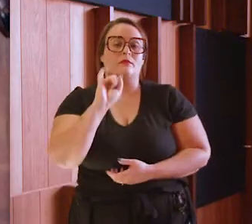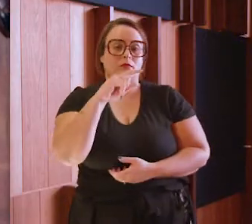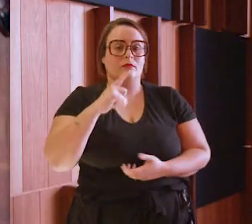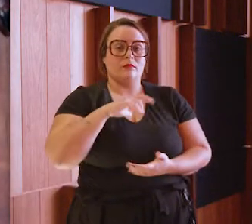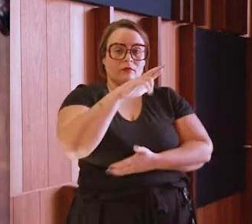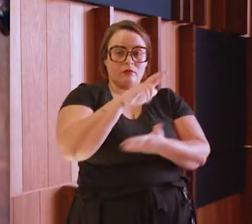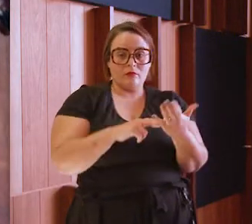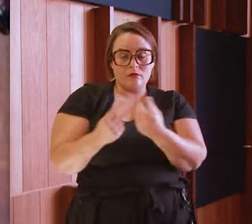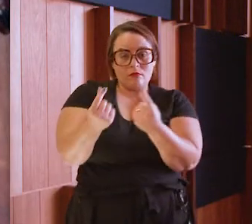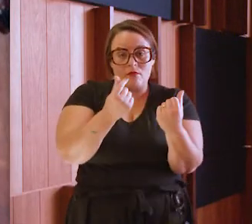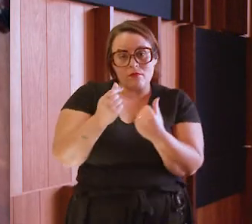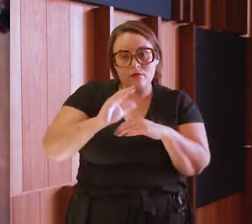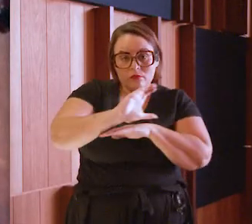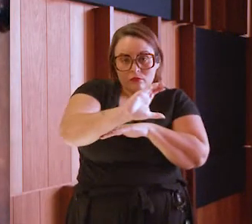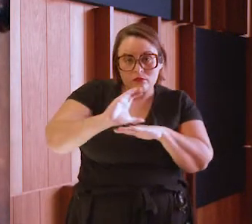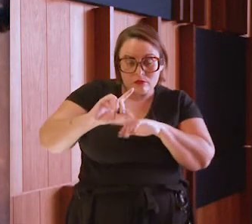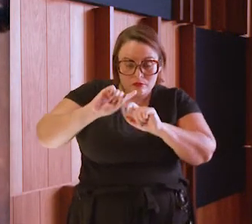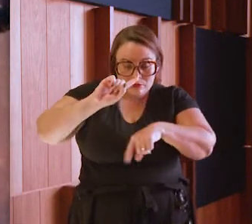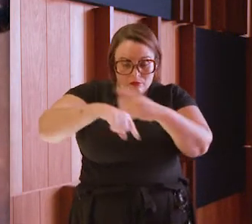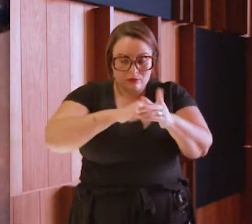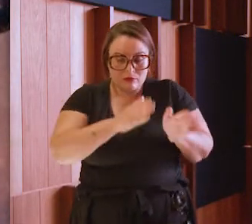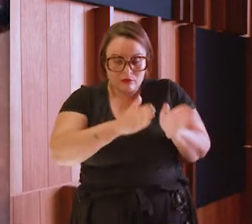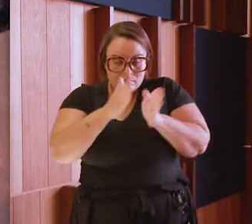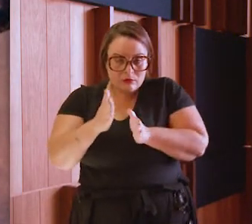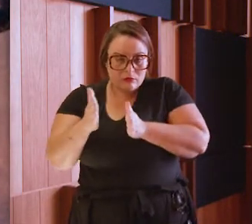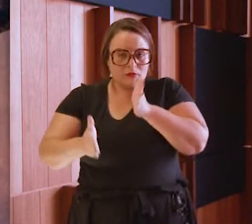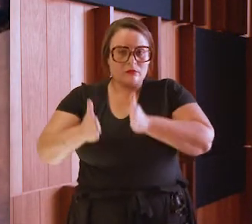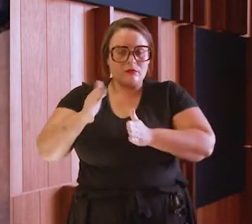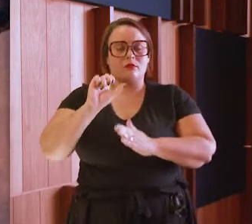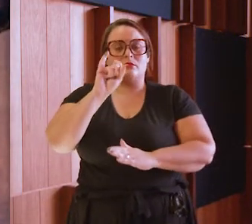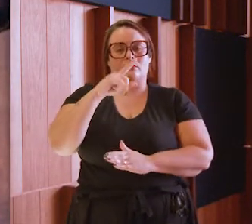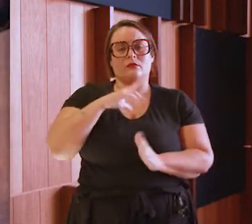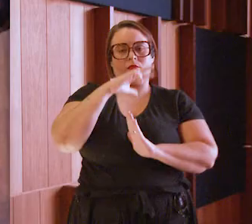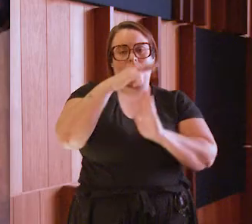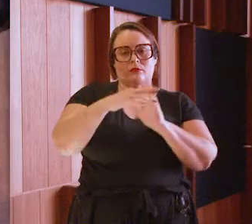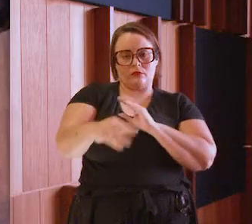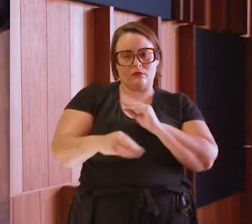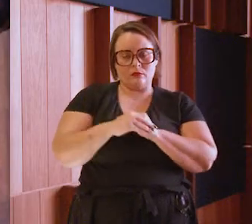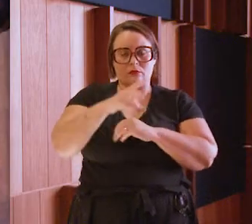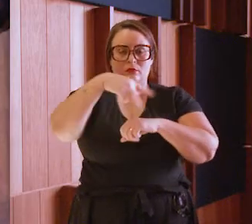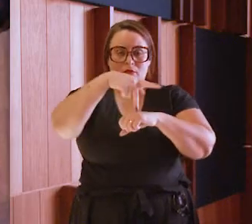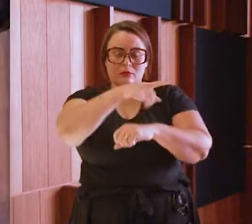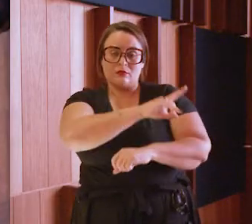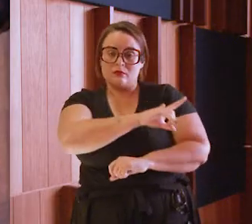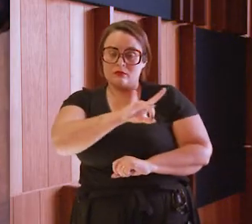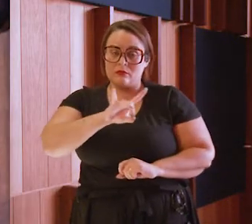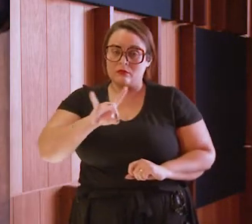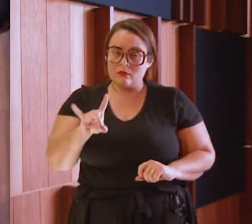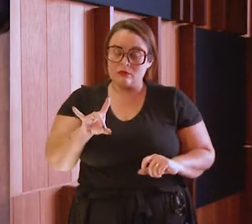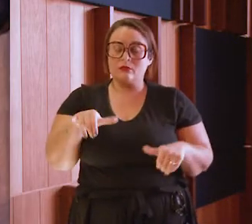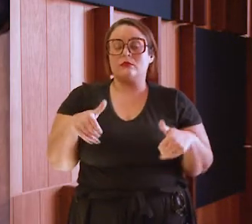prior year and put that on your country-by-country report, your country-by-country report is not qualifying. Similar with